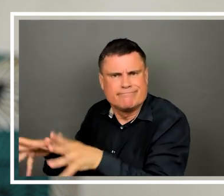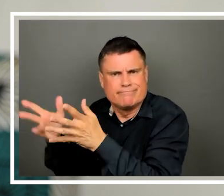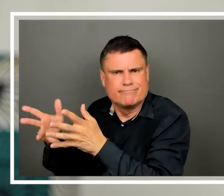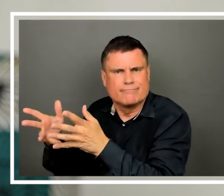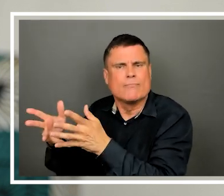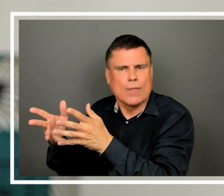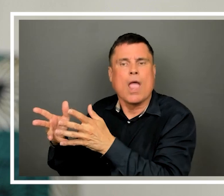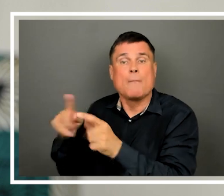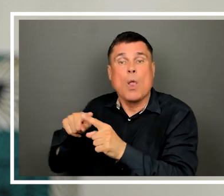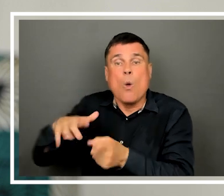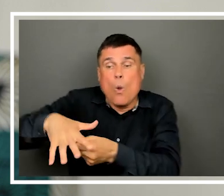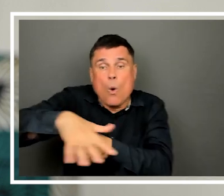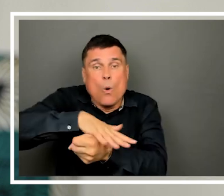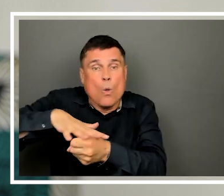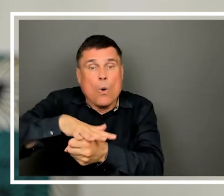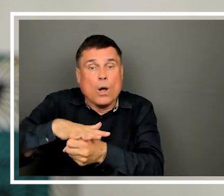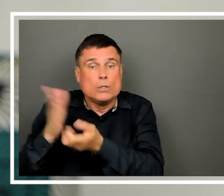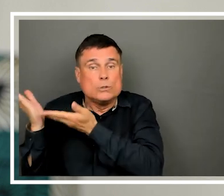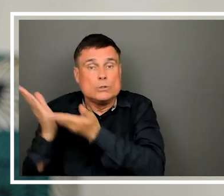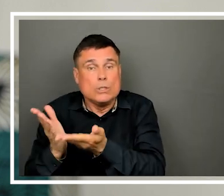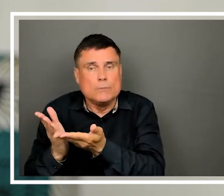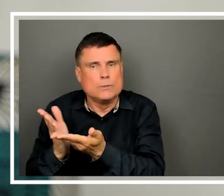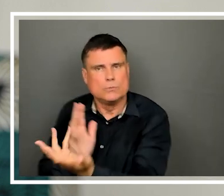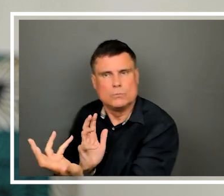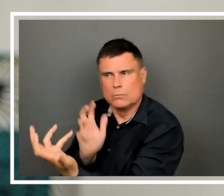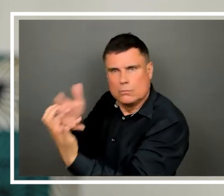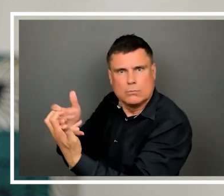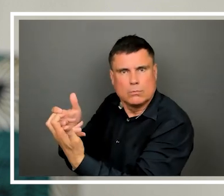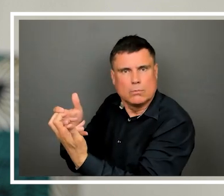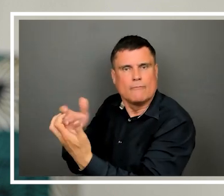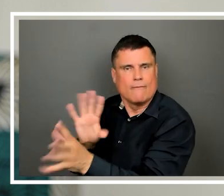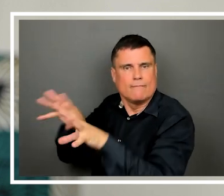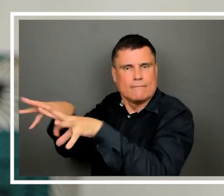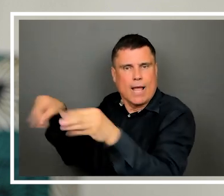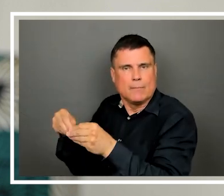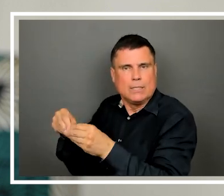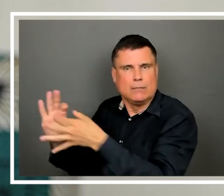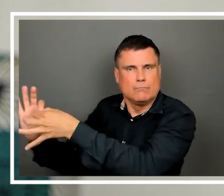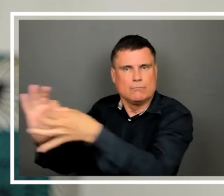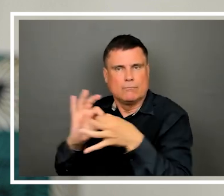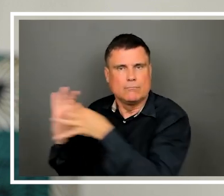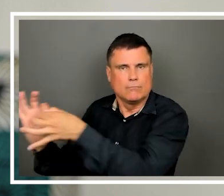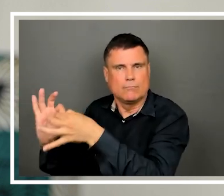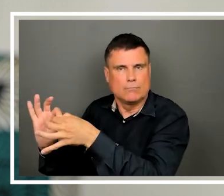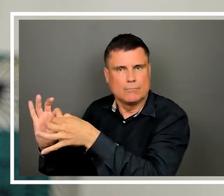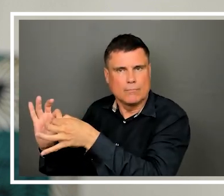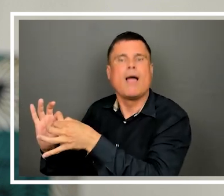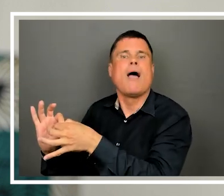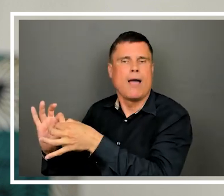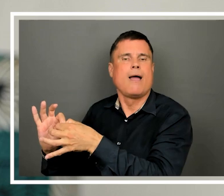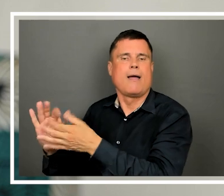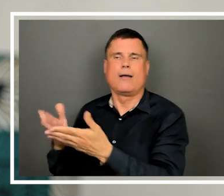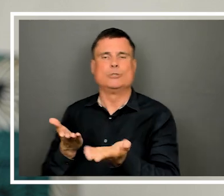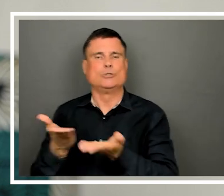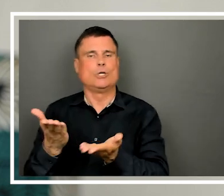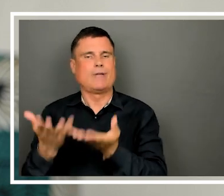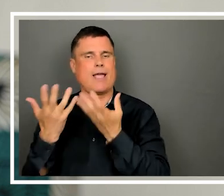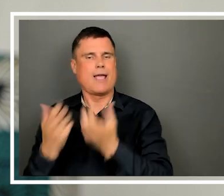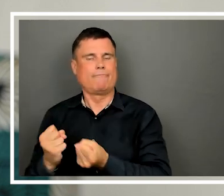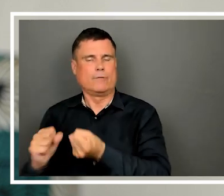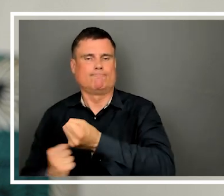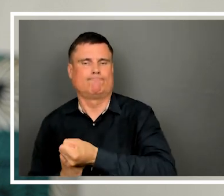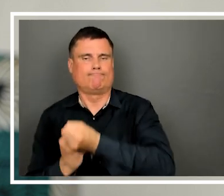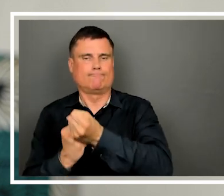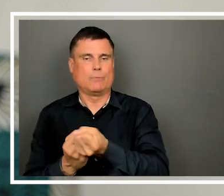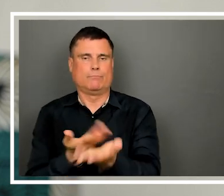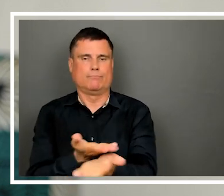help by learning what local support services are available so that you can link persons with disabilities and their families